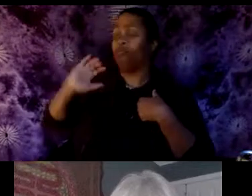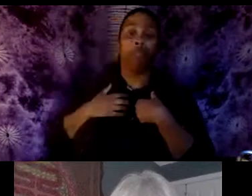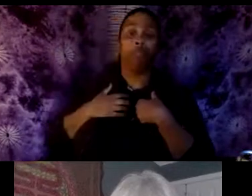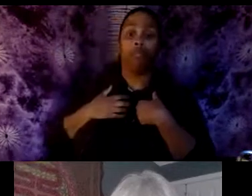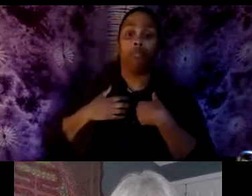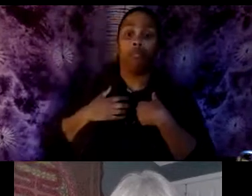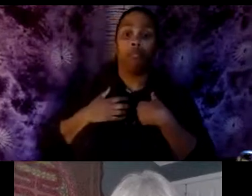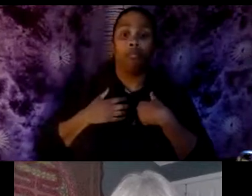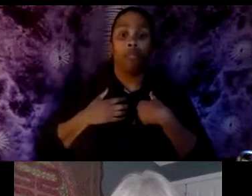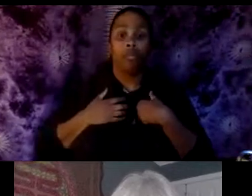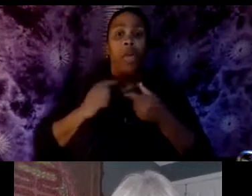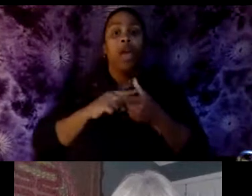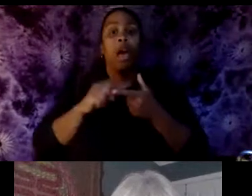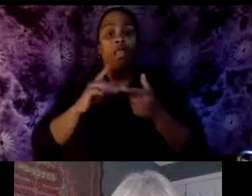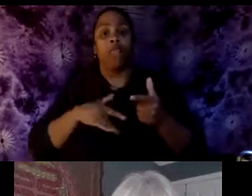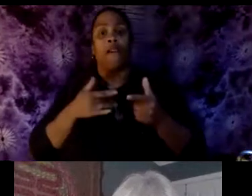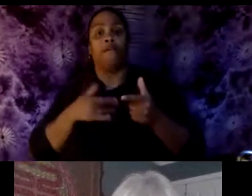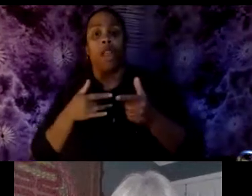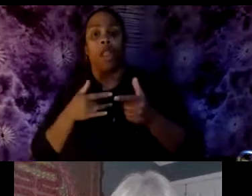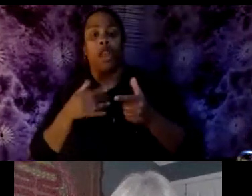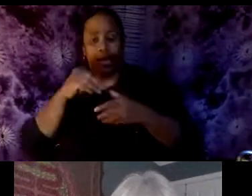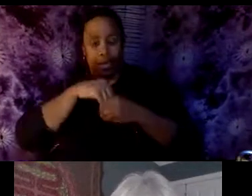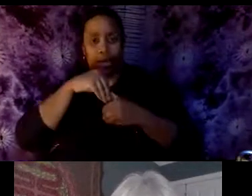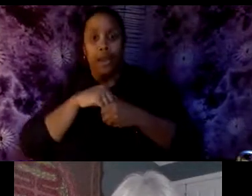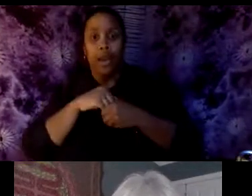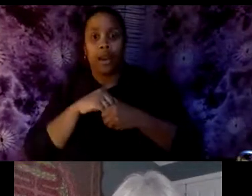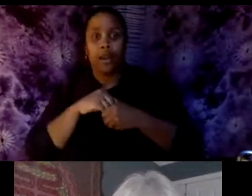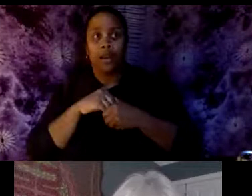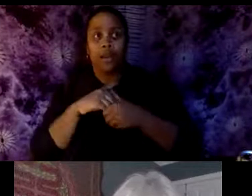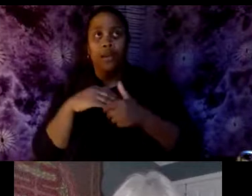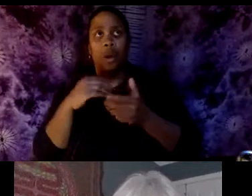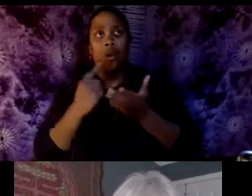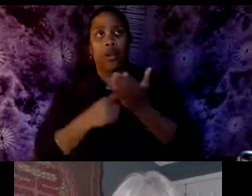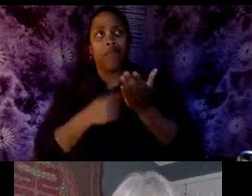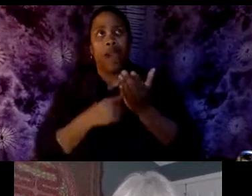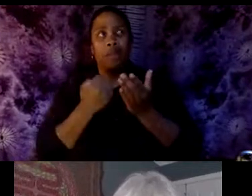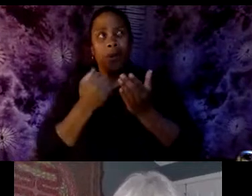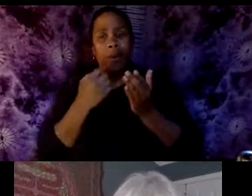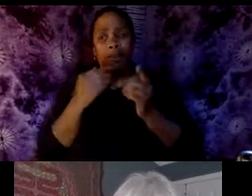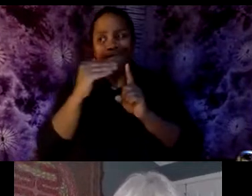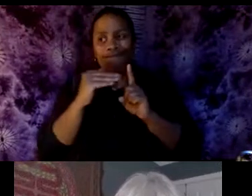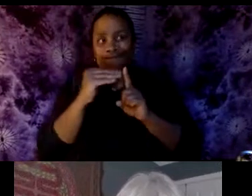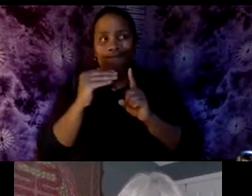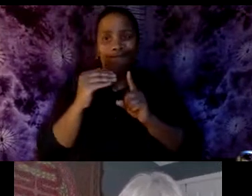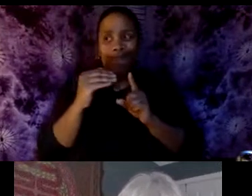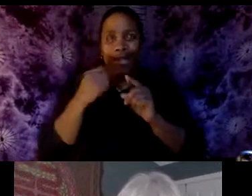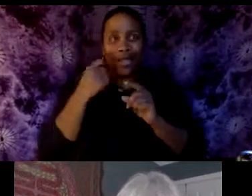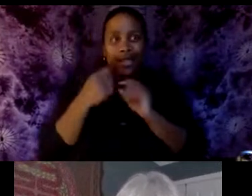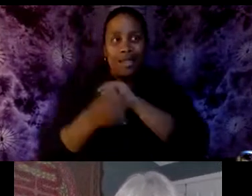Right? And the feeling that congruence in you, and anytime any little bit and reminder and temptation comes up, like, oh yeah, I'm done with